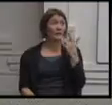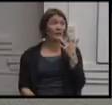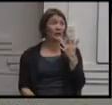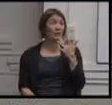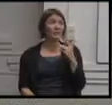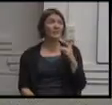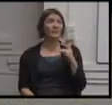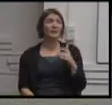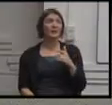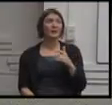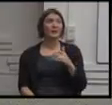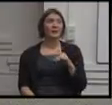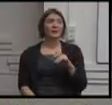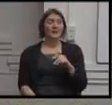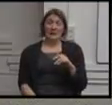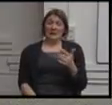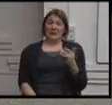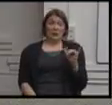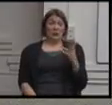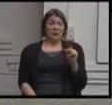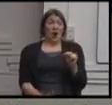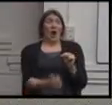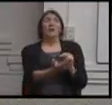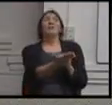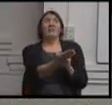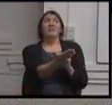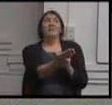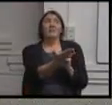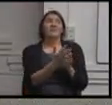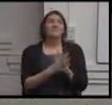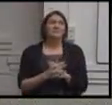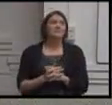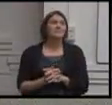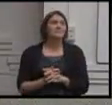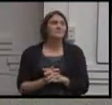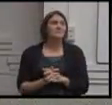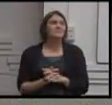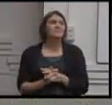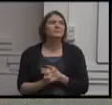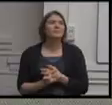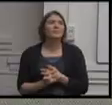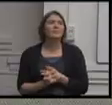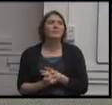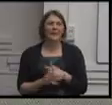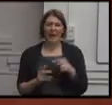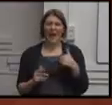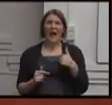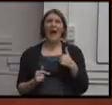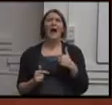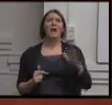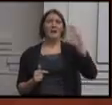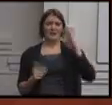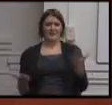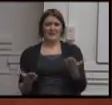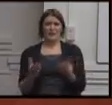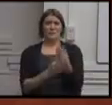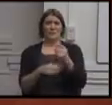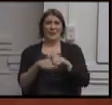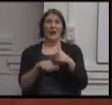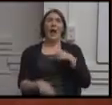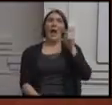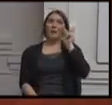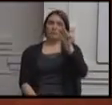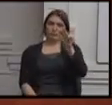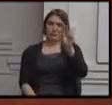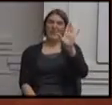I got nothing else to say. No, we generally hear from the board first, John. I was here when he made that presentation, and I commented